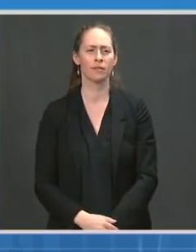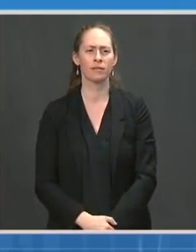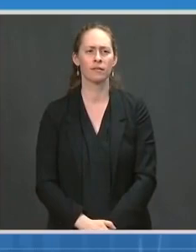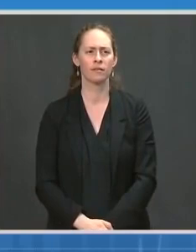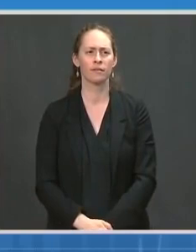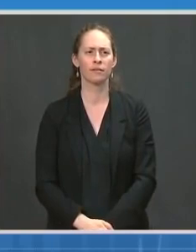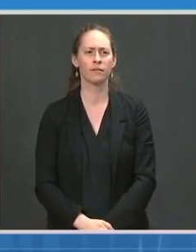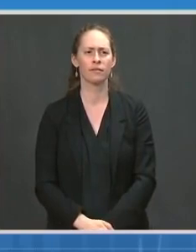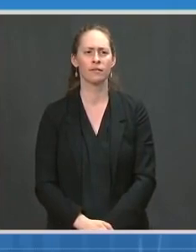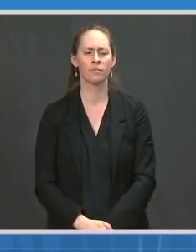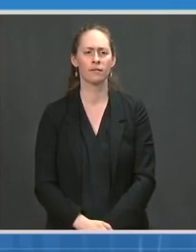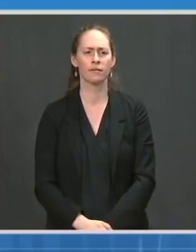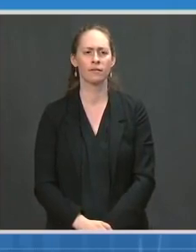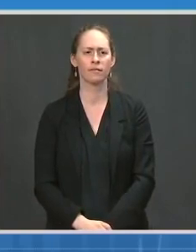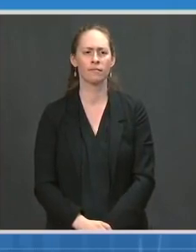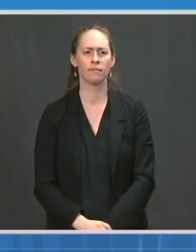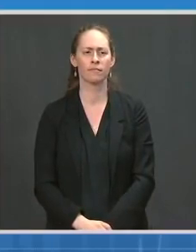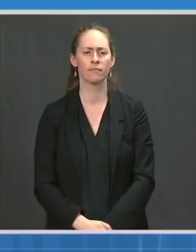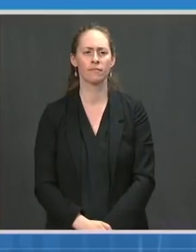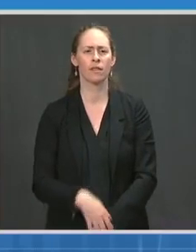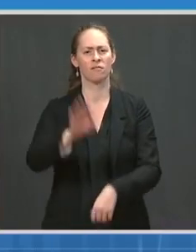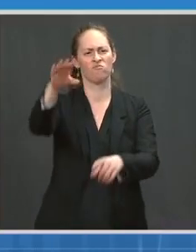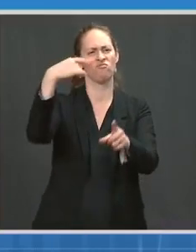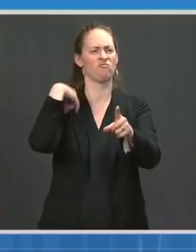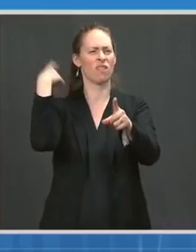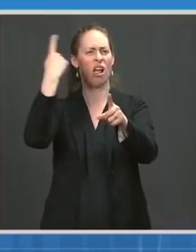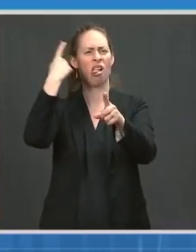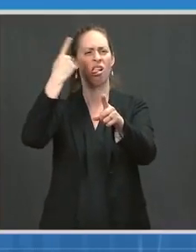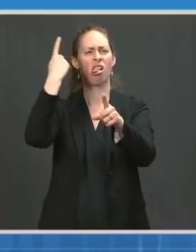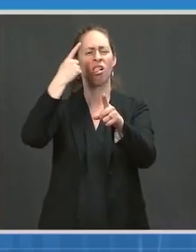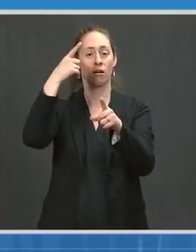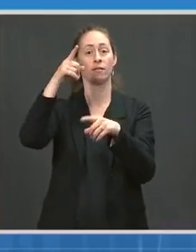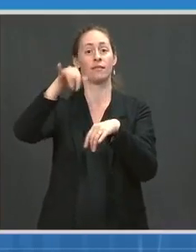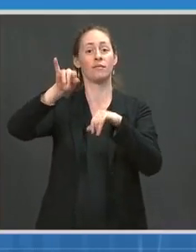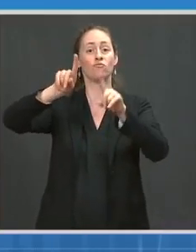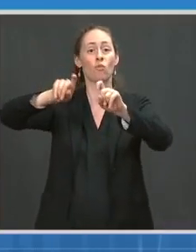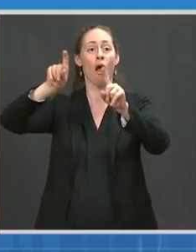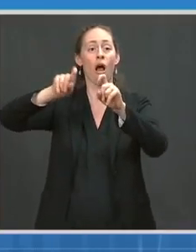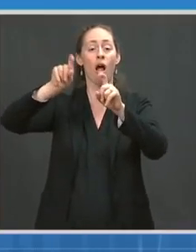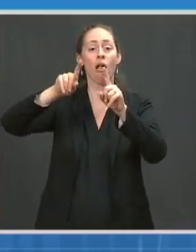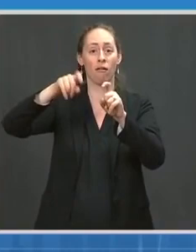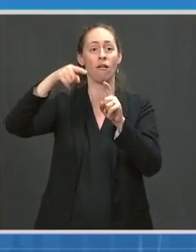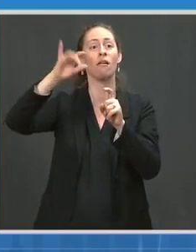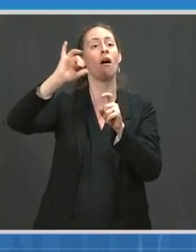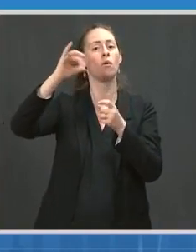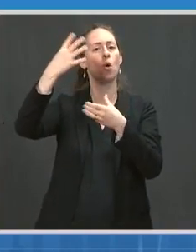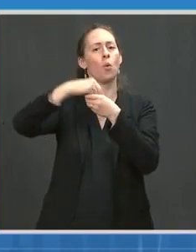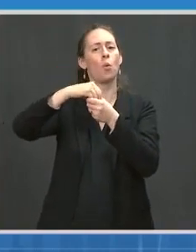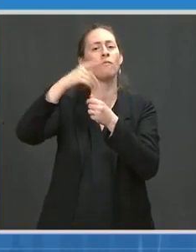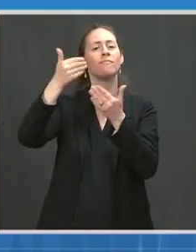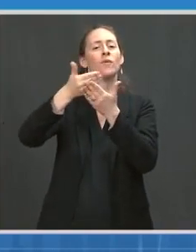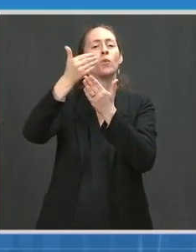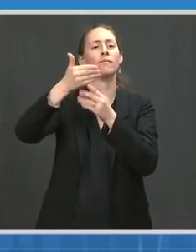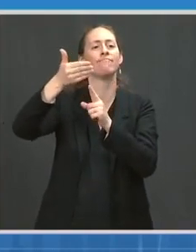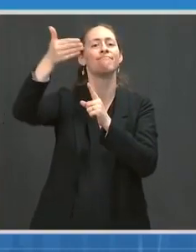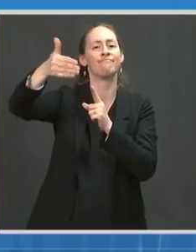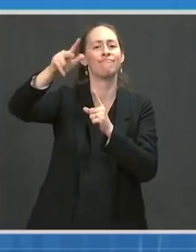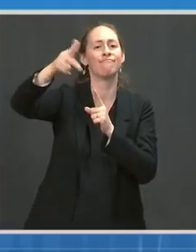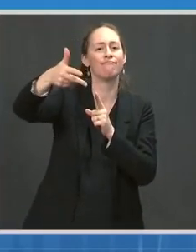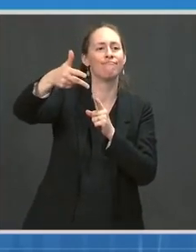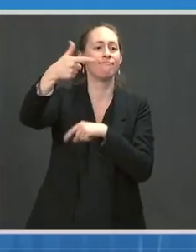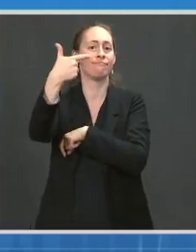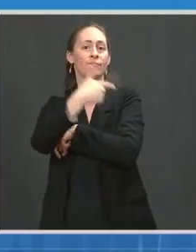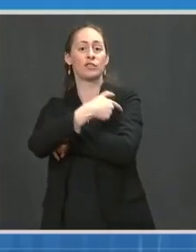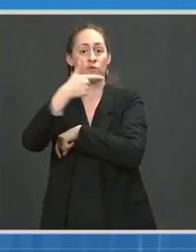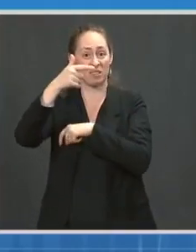trial include a booster shot so people know what to expect medically if they have to get one? Thank you. I think